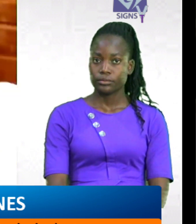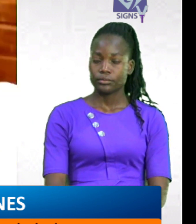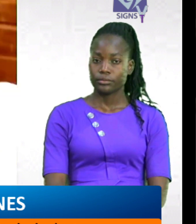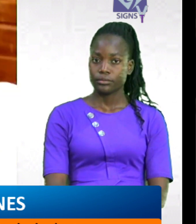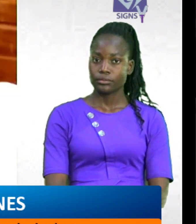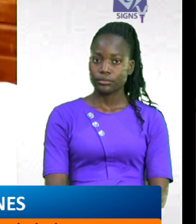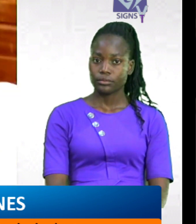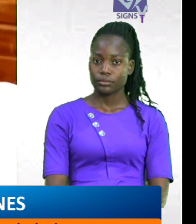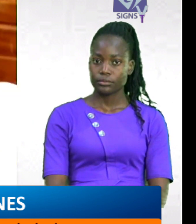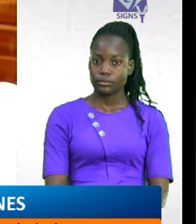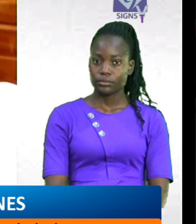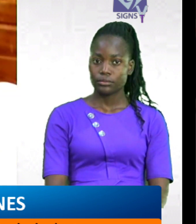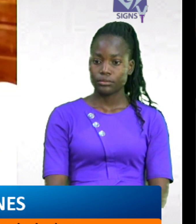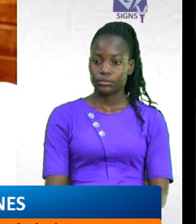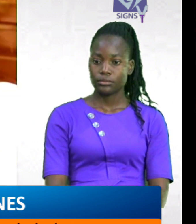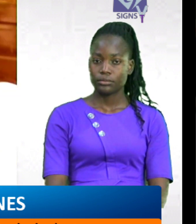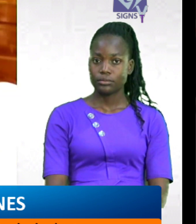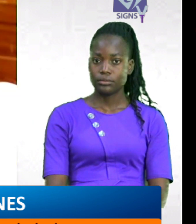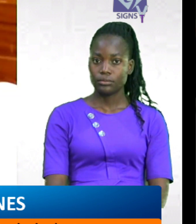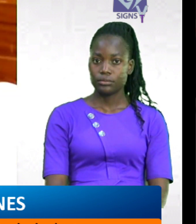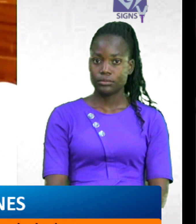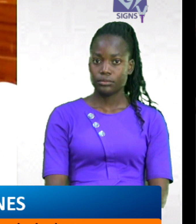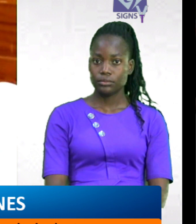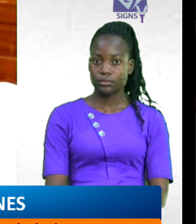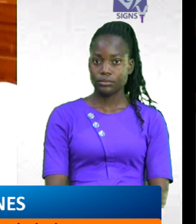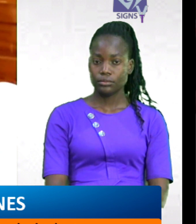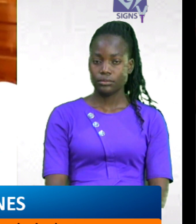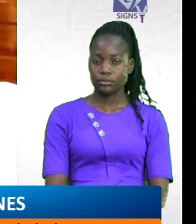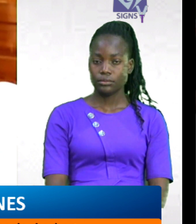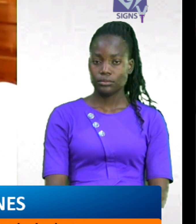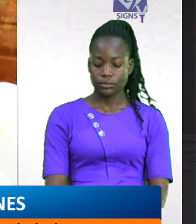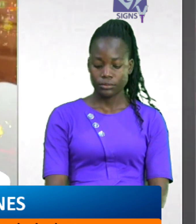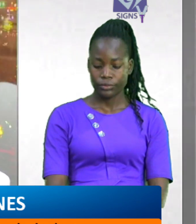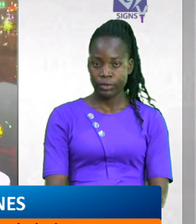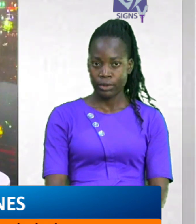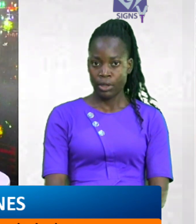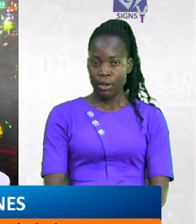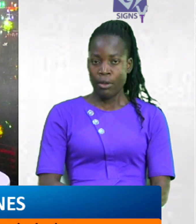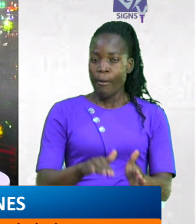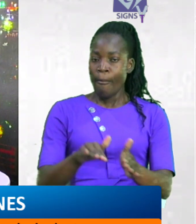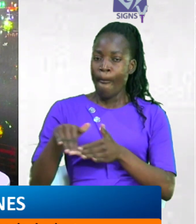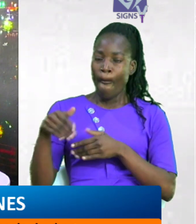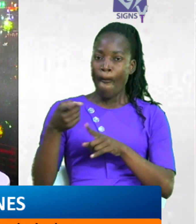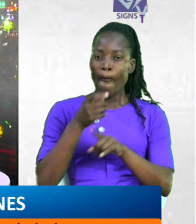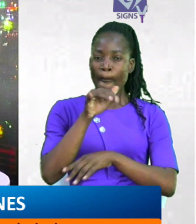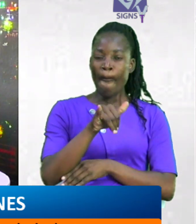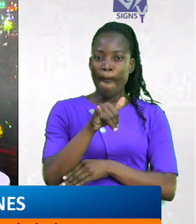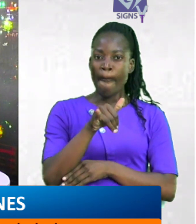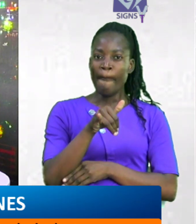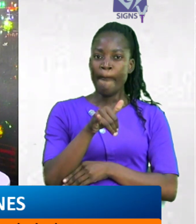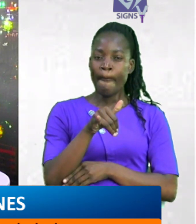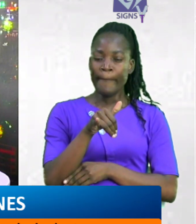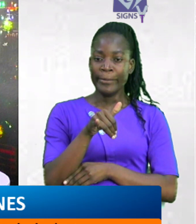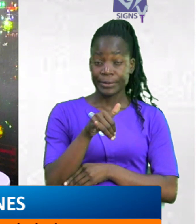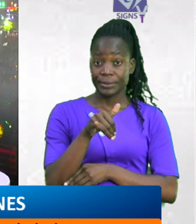shrinked significantly. How has the government responded to these difficulties that are faced through taxation to